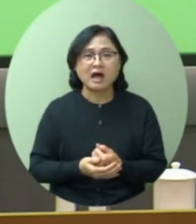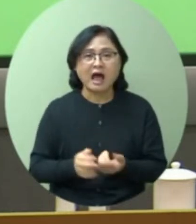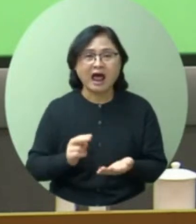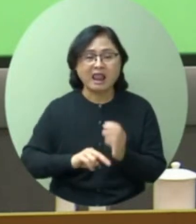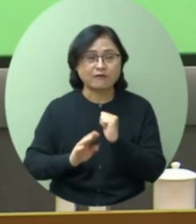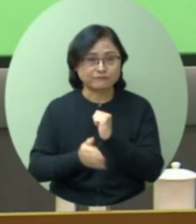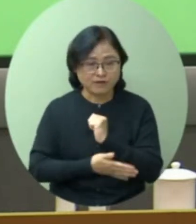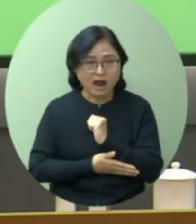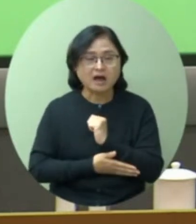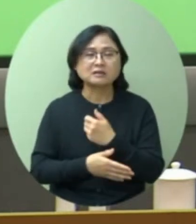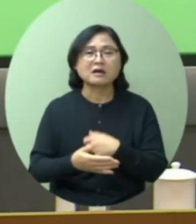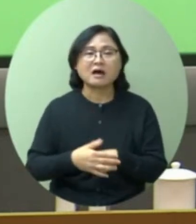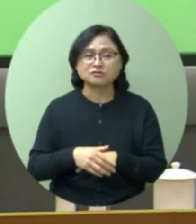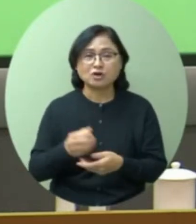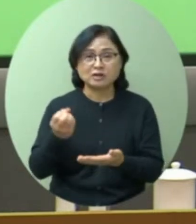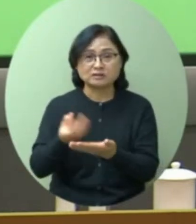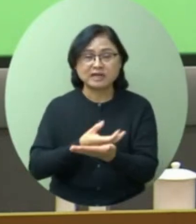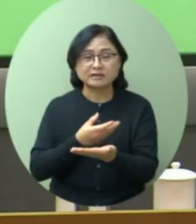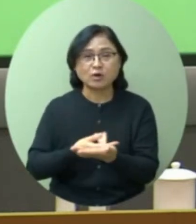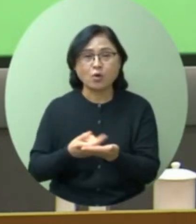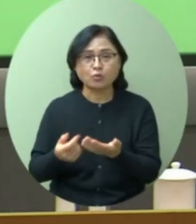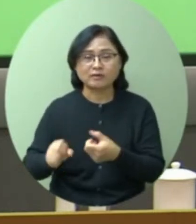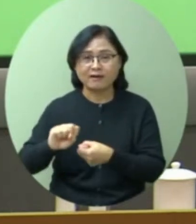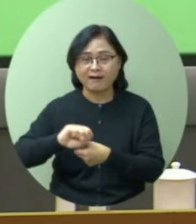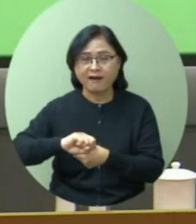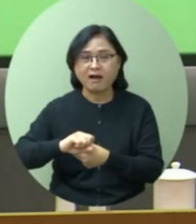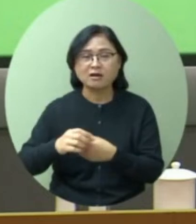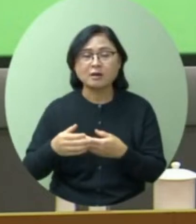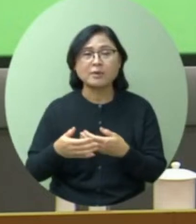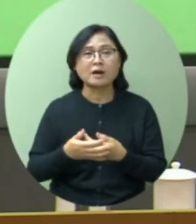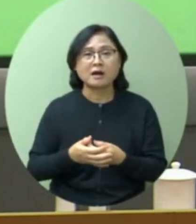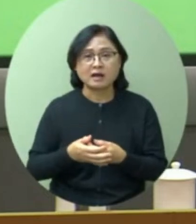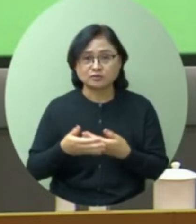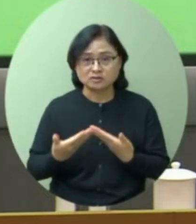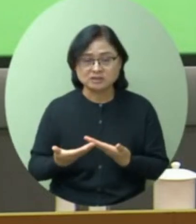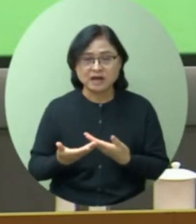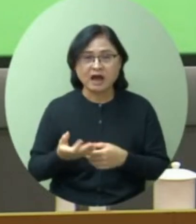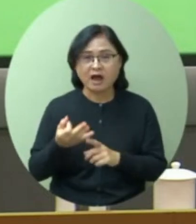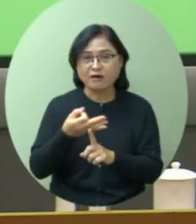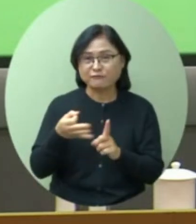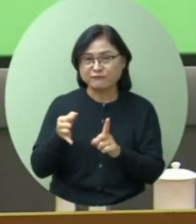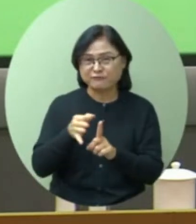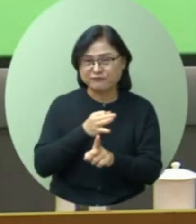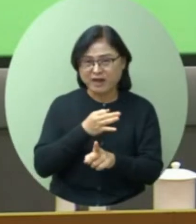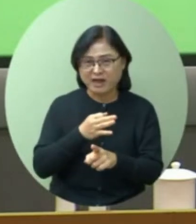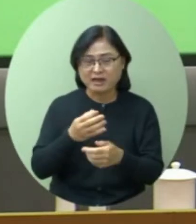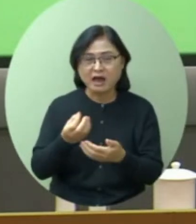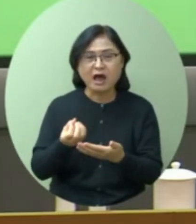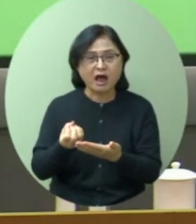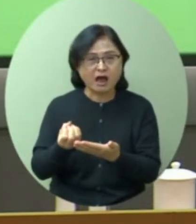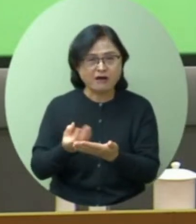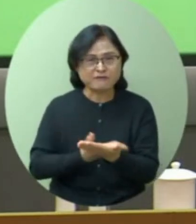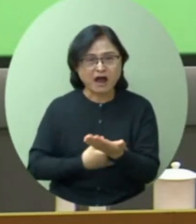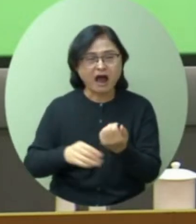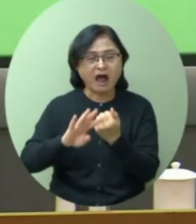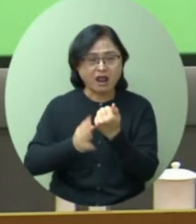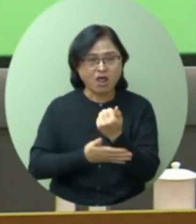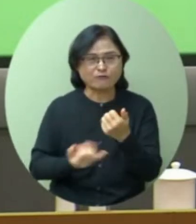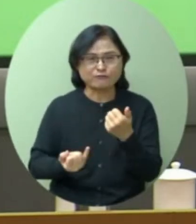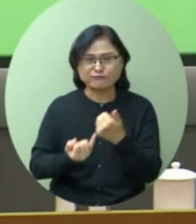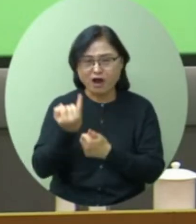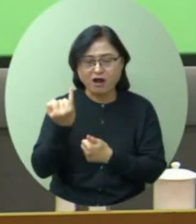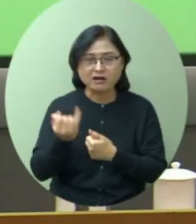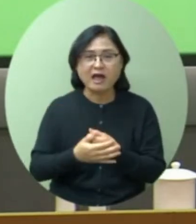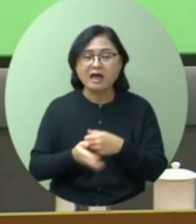illegal now legal. What is illegal now will continue to be illegal under the